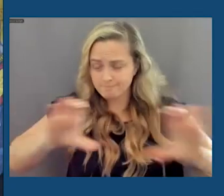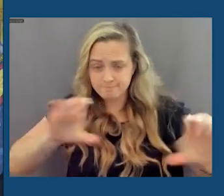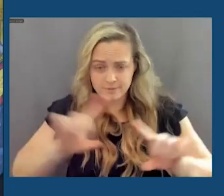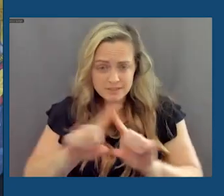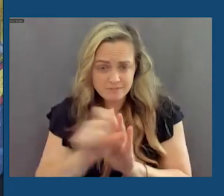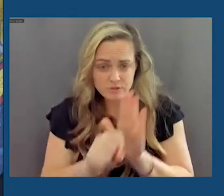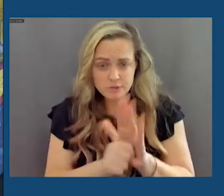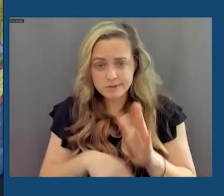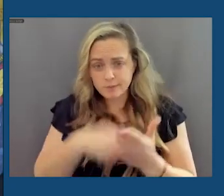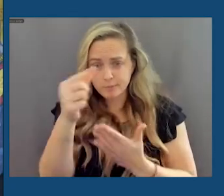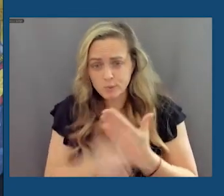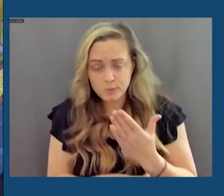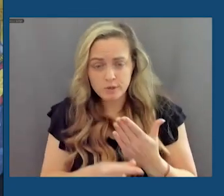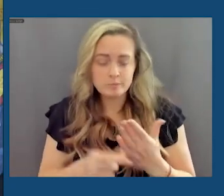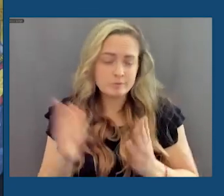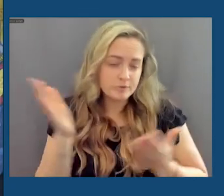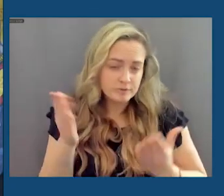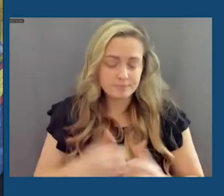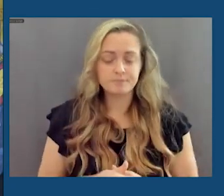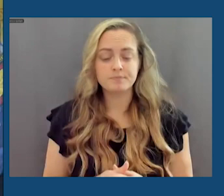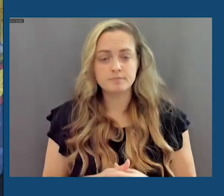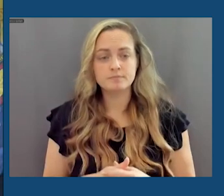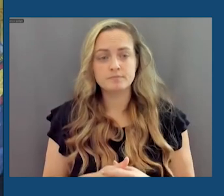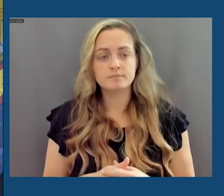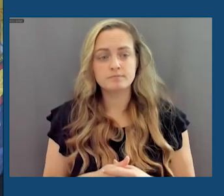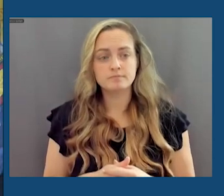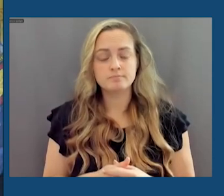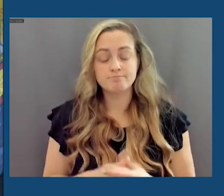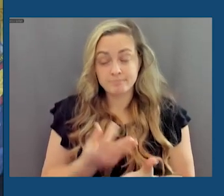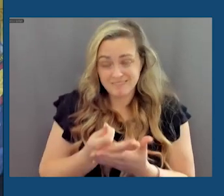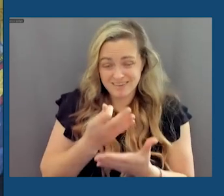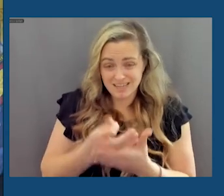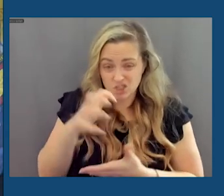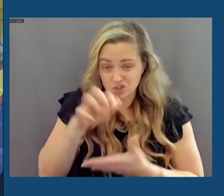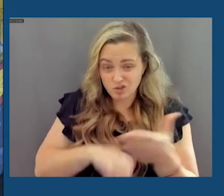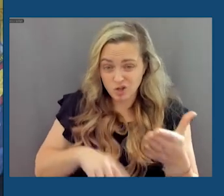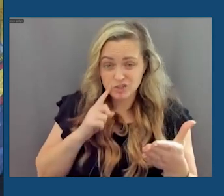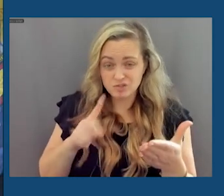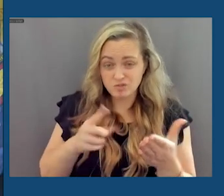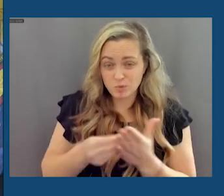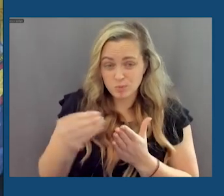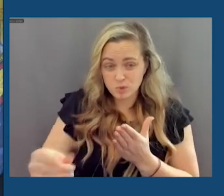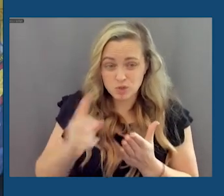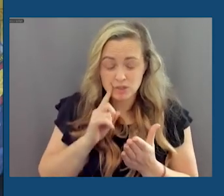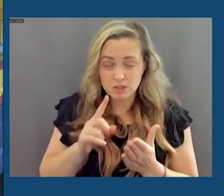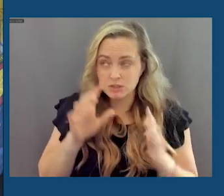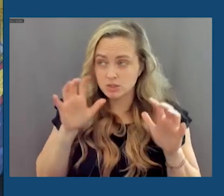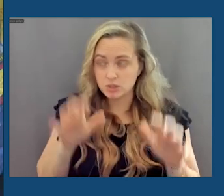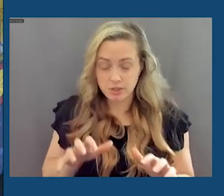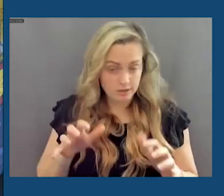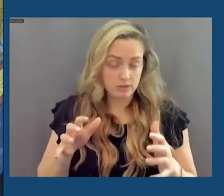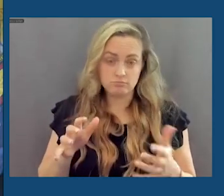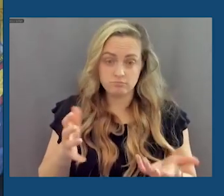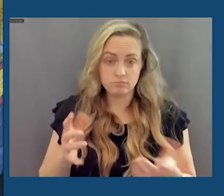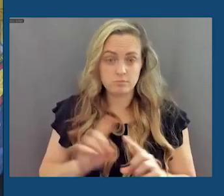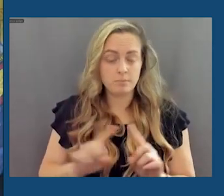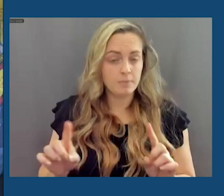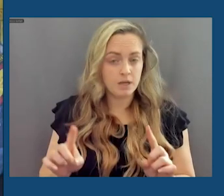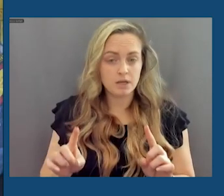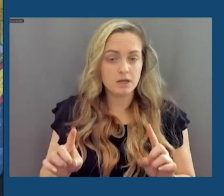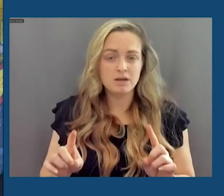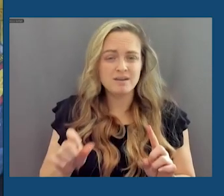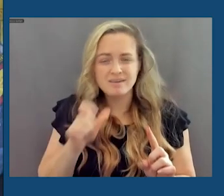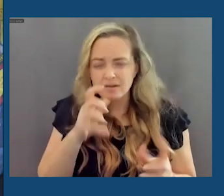programs and services. The financial loss to merchants investing in the state is stunning, of course, but this is not our